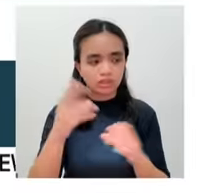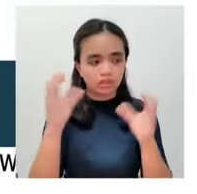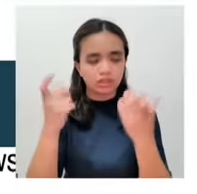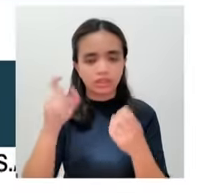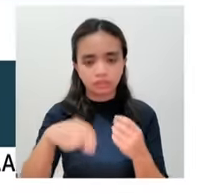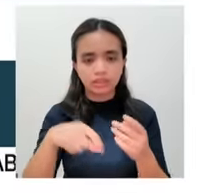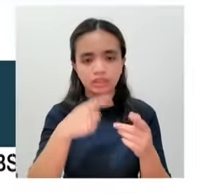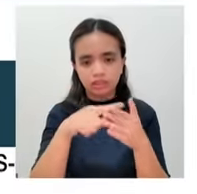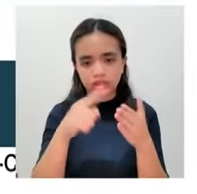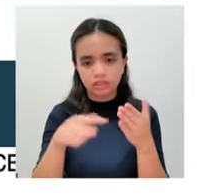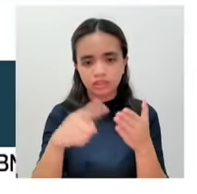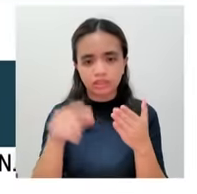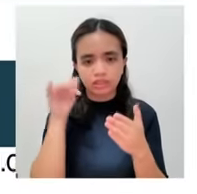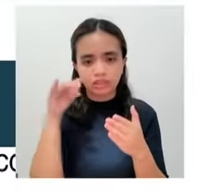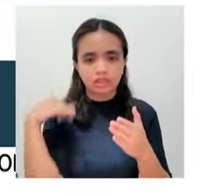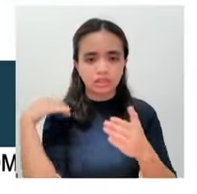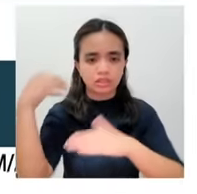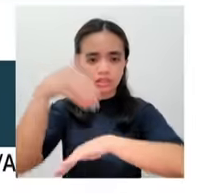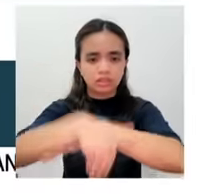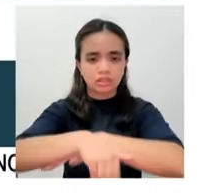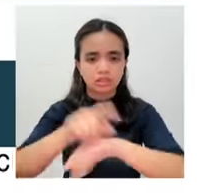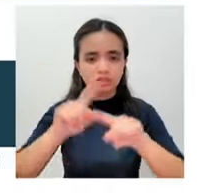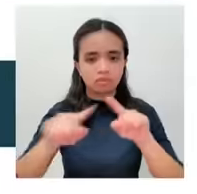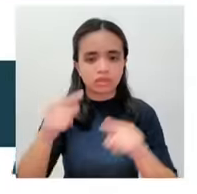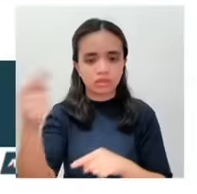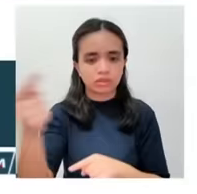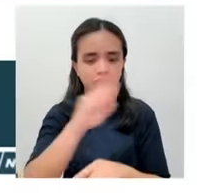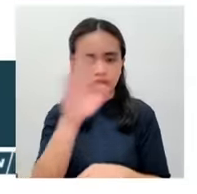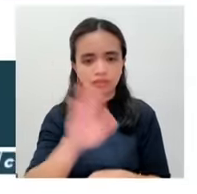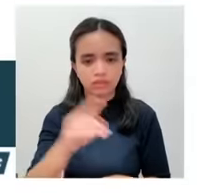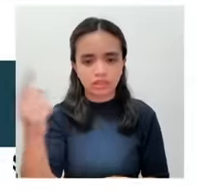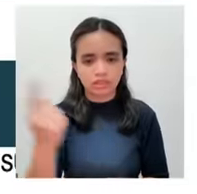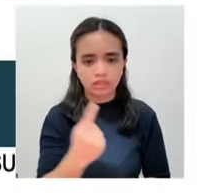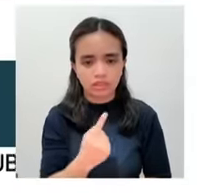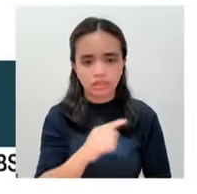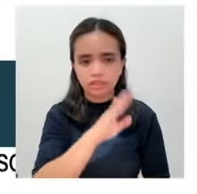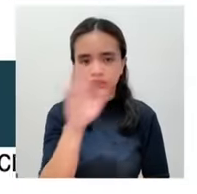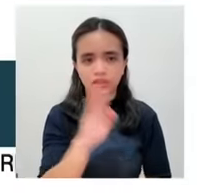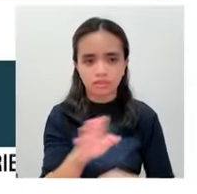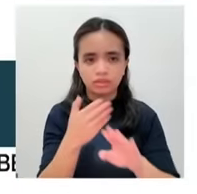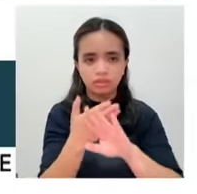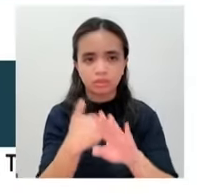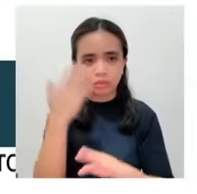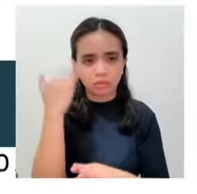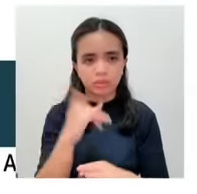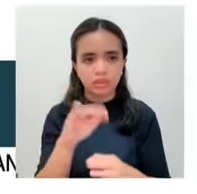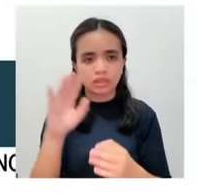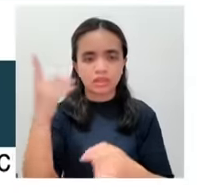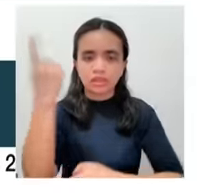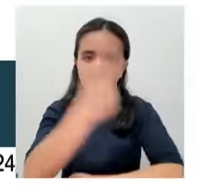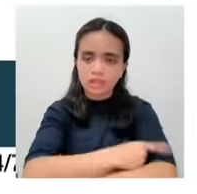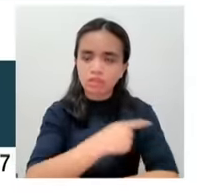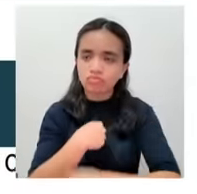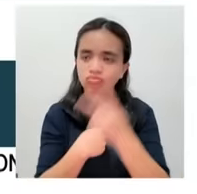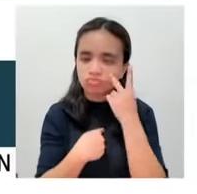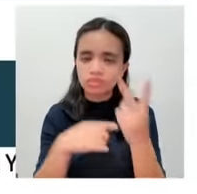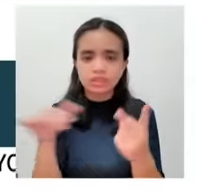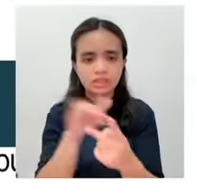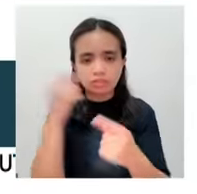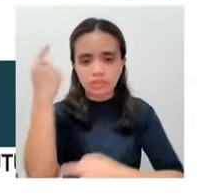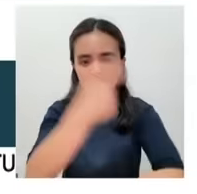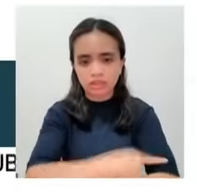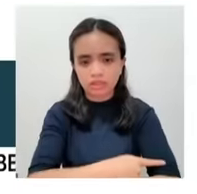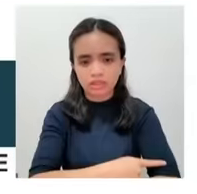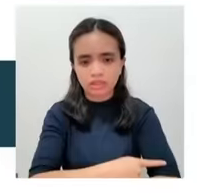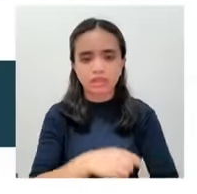I waited at the cinema, but you never came. And never will you return, because the day that I was going to see you was the same day I lost